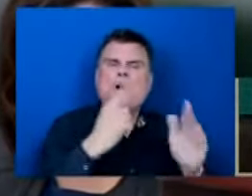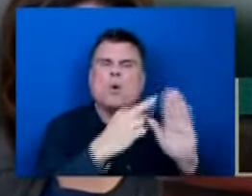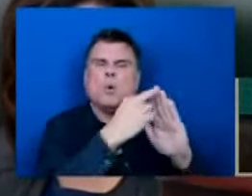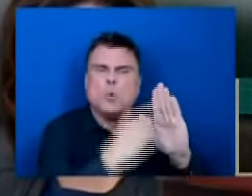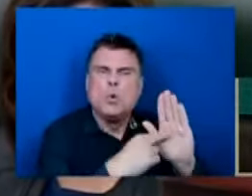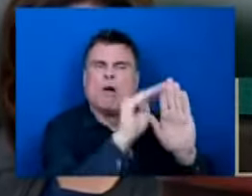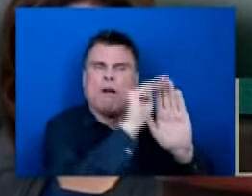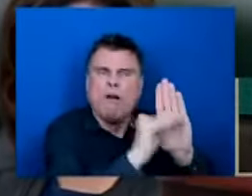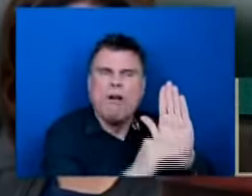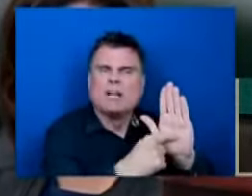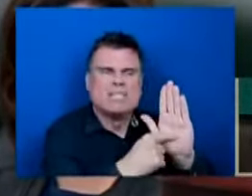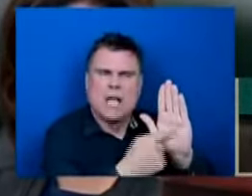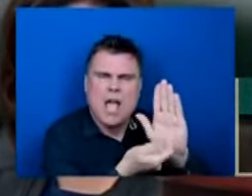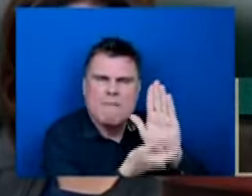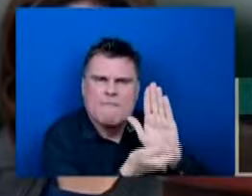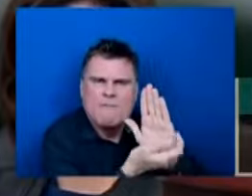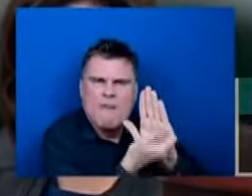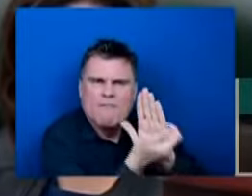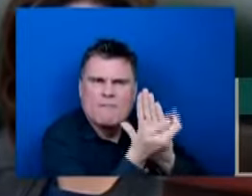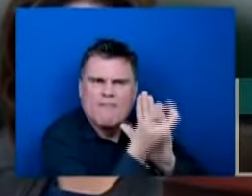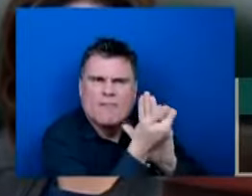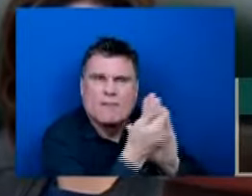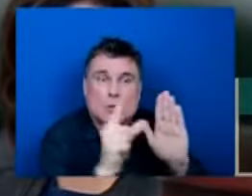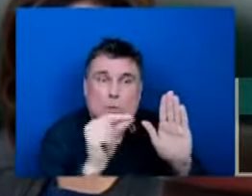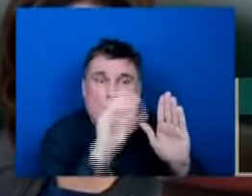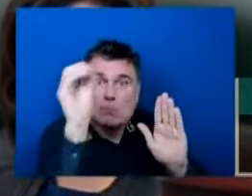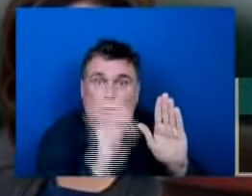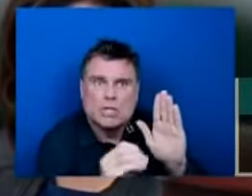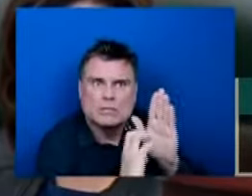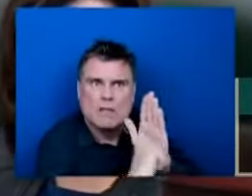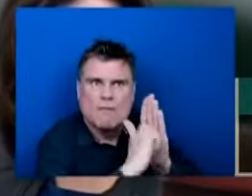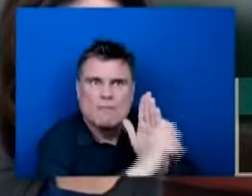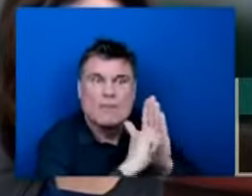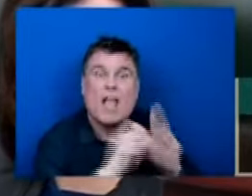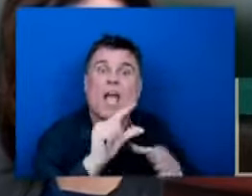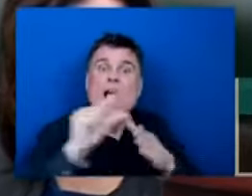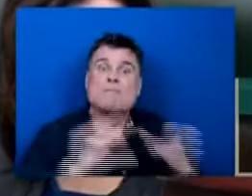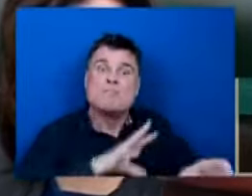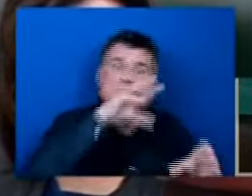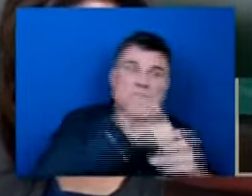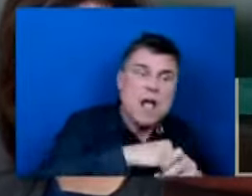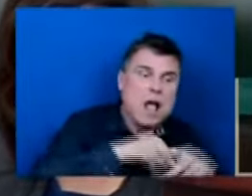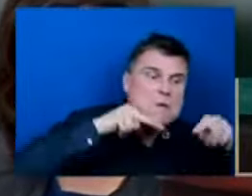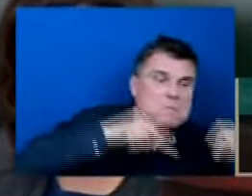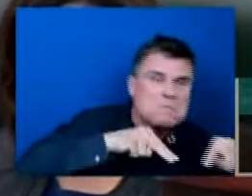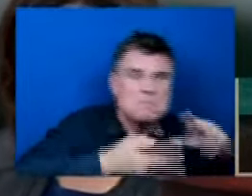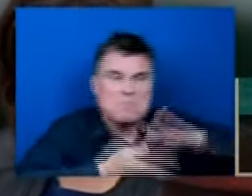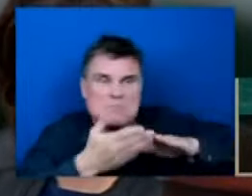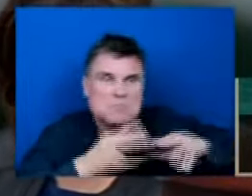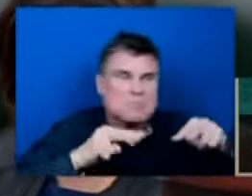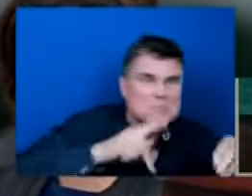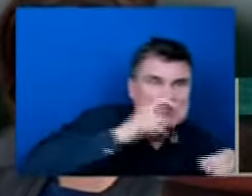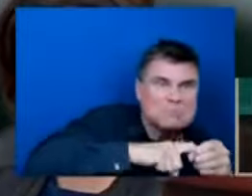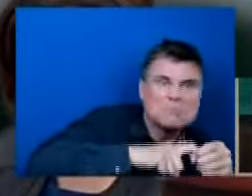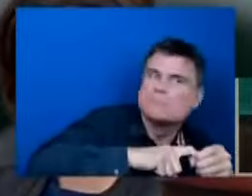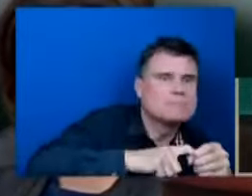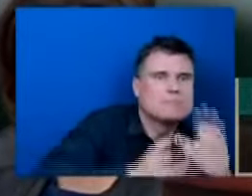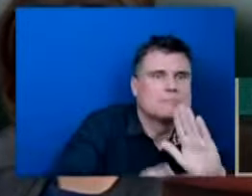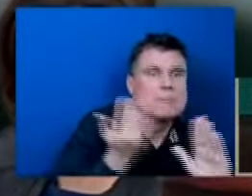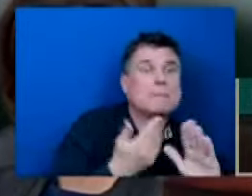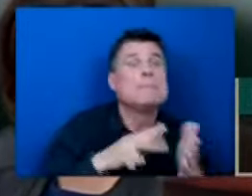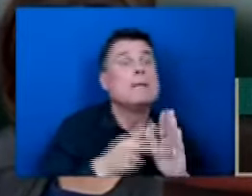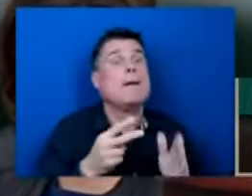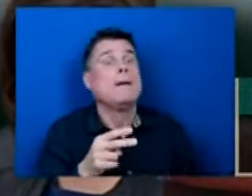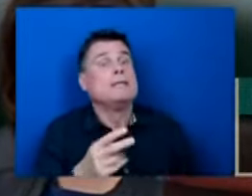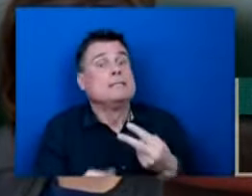requirements and saving Albertans, business, and government more than $1.2 billion. Here. Many initiatives